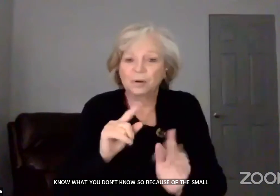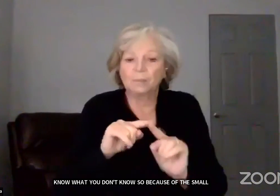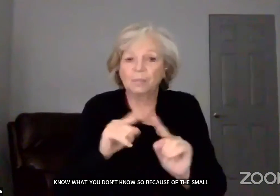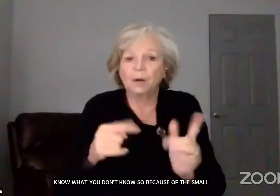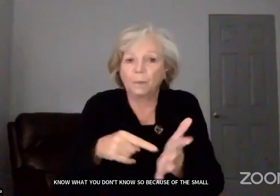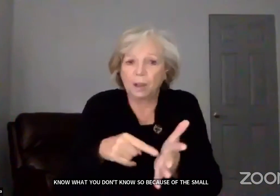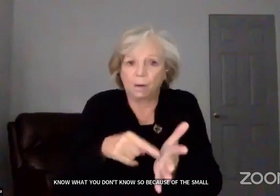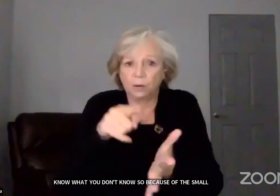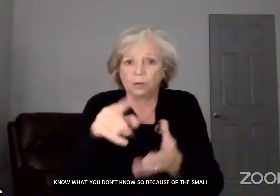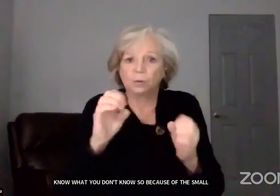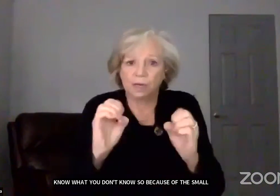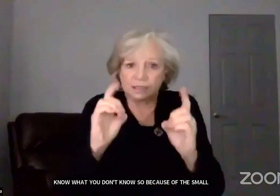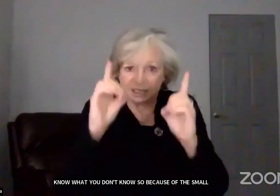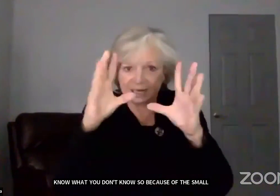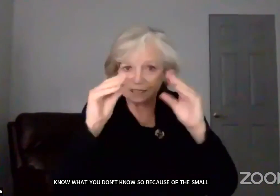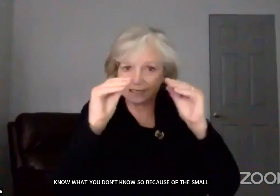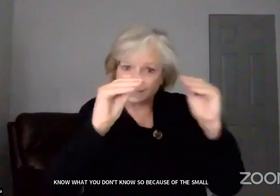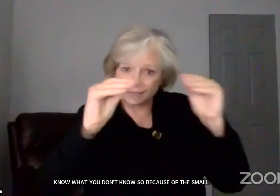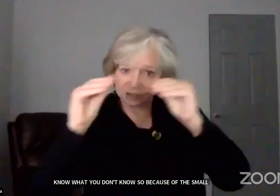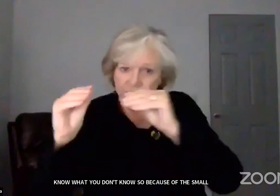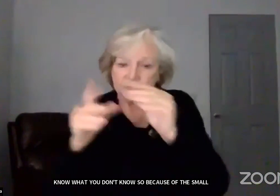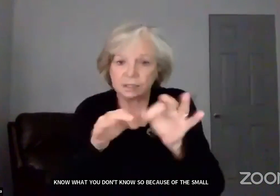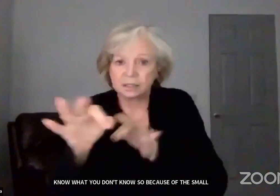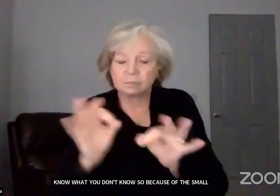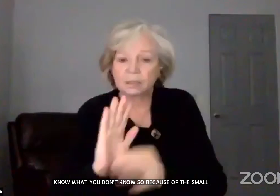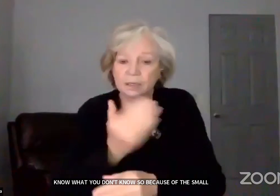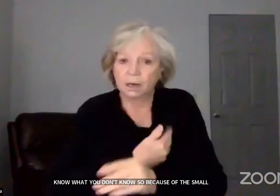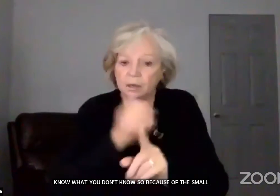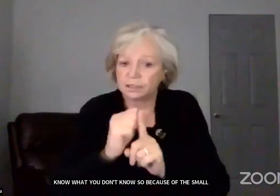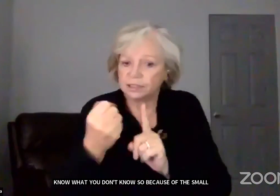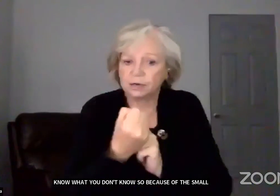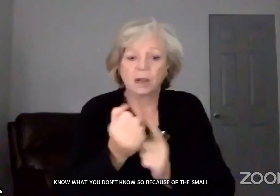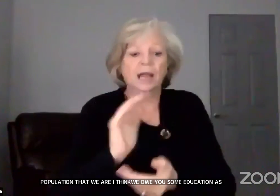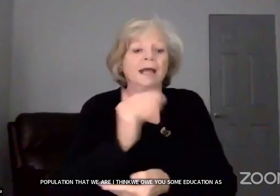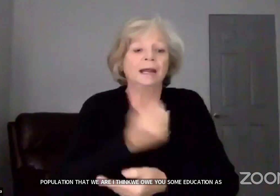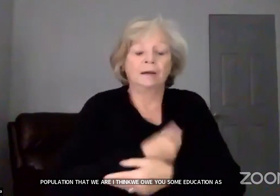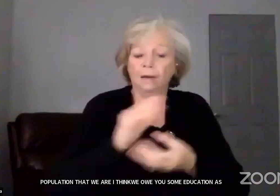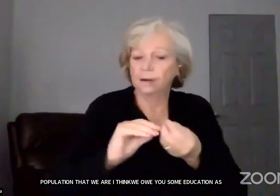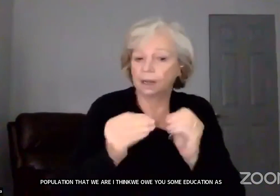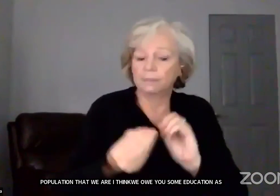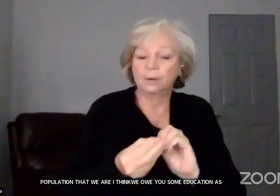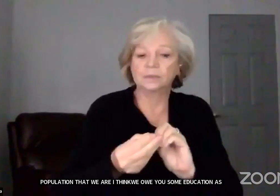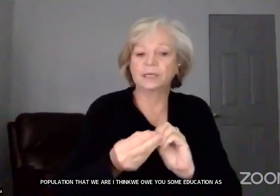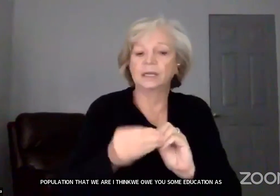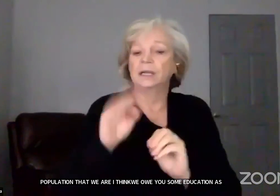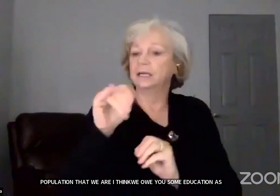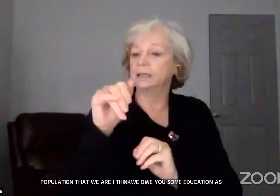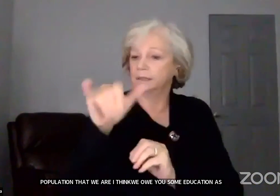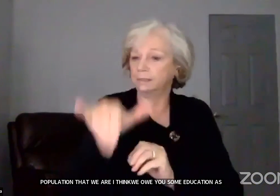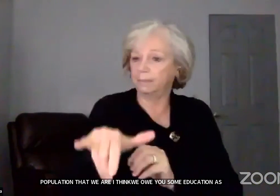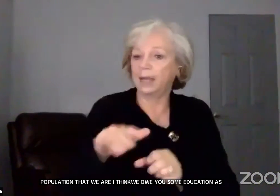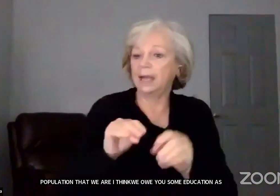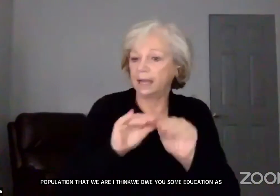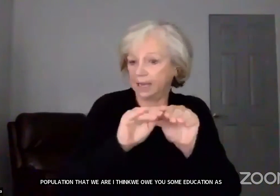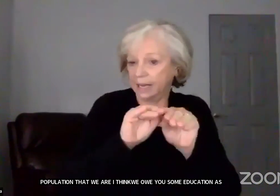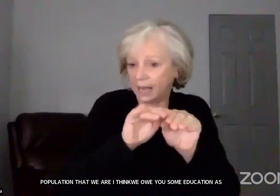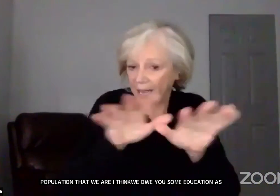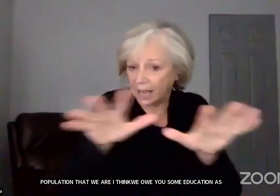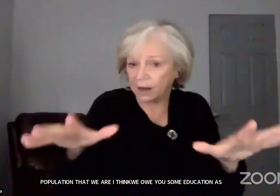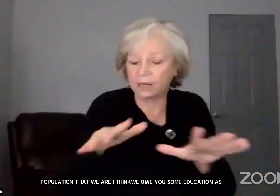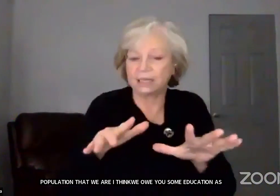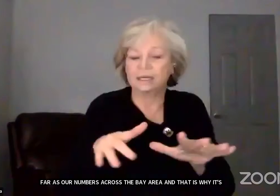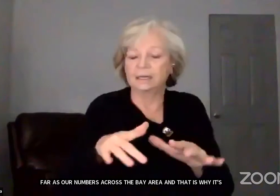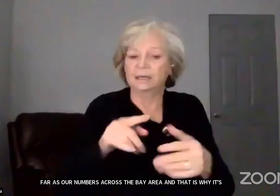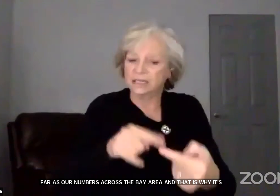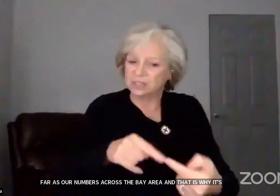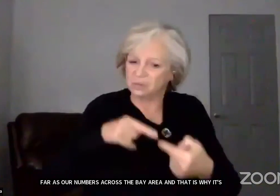some education as far as, our numbers across the Bay Area. And that is why it's very difficult to reach people like